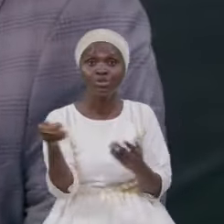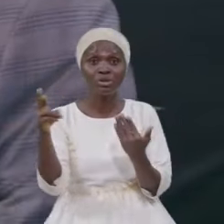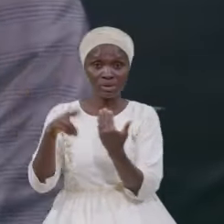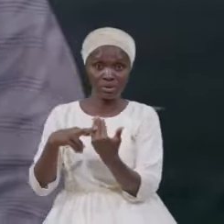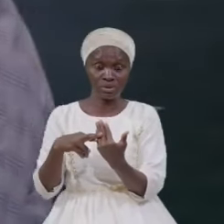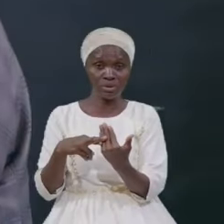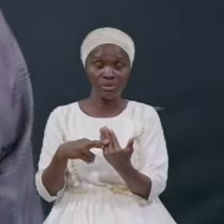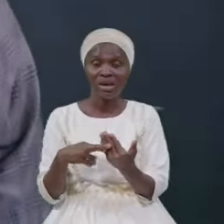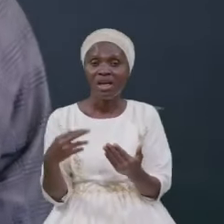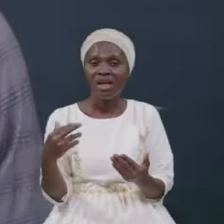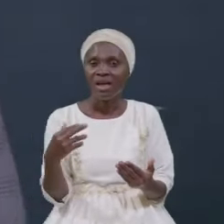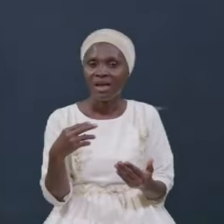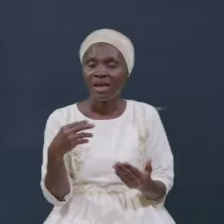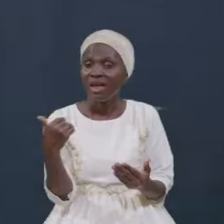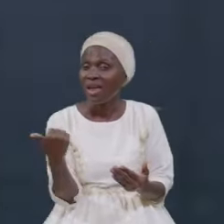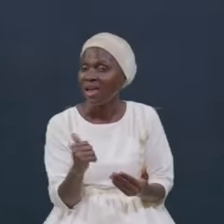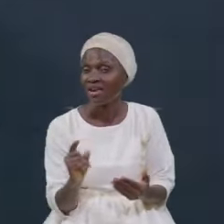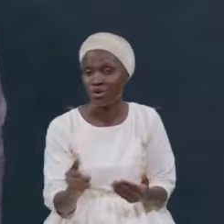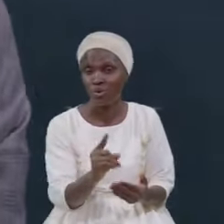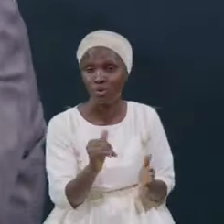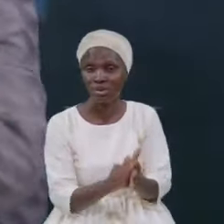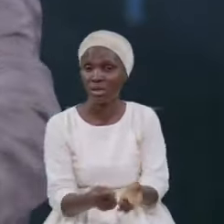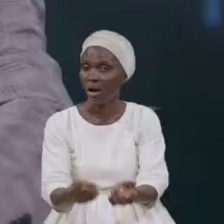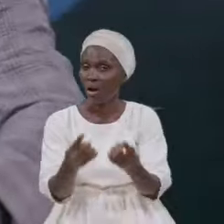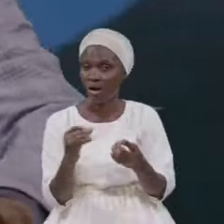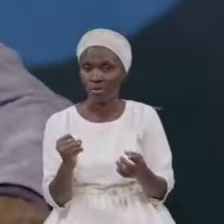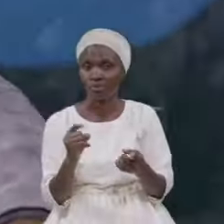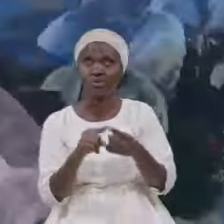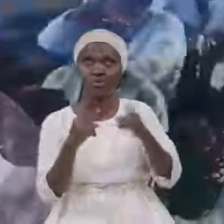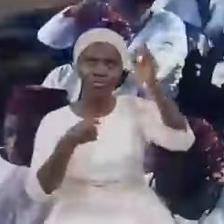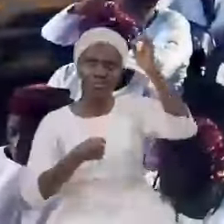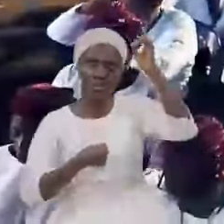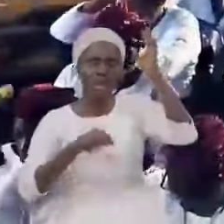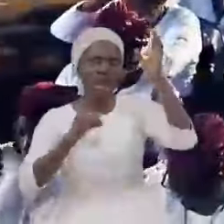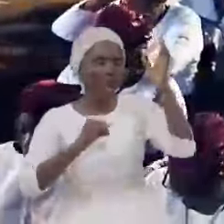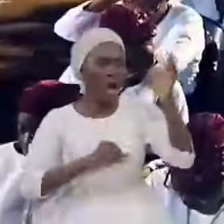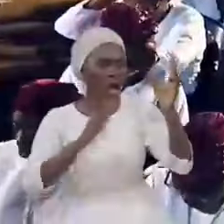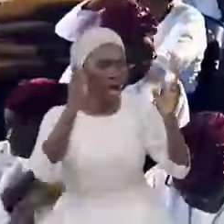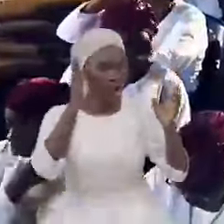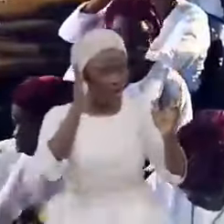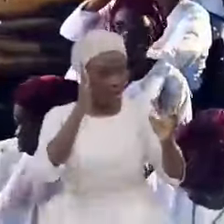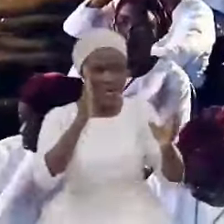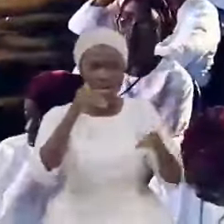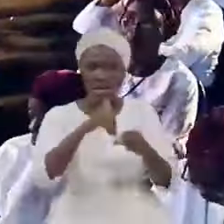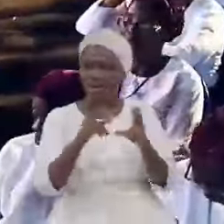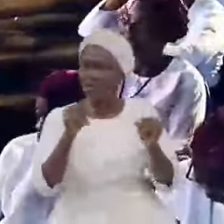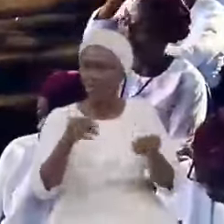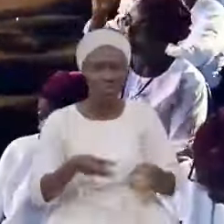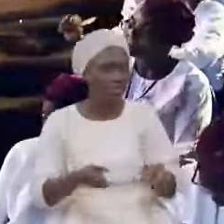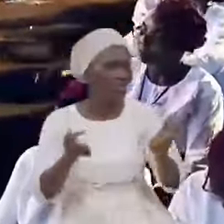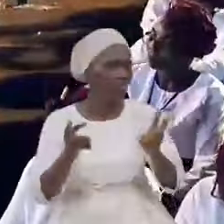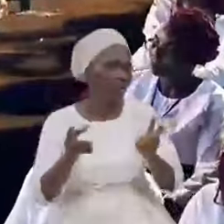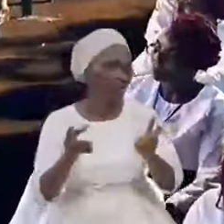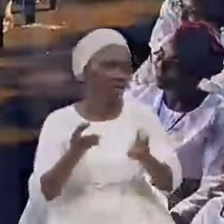in no wise cast out. It will not push you away. It will not reject you. But you